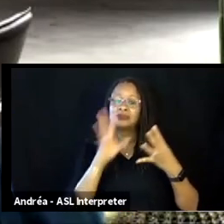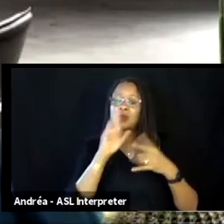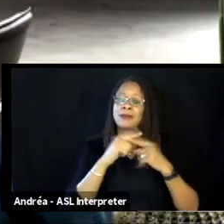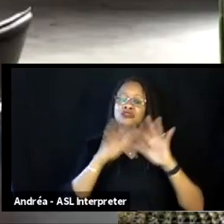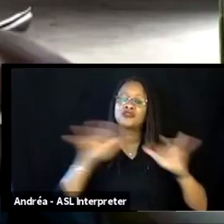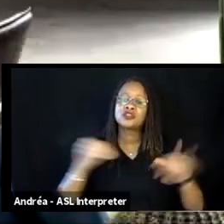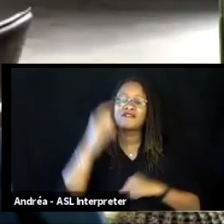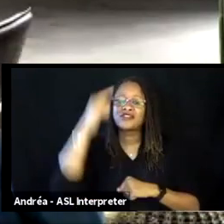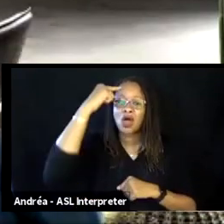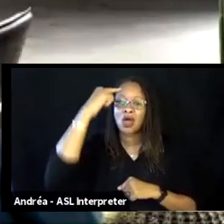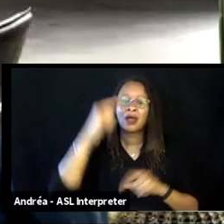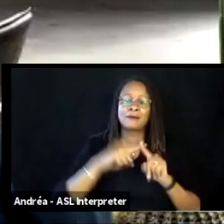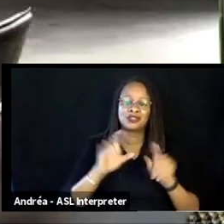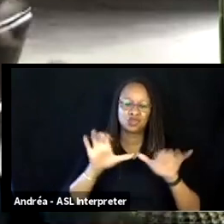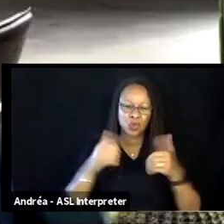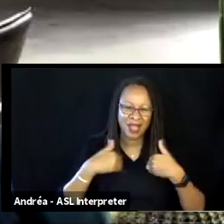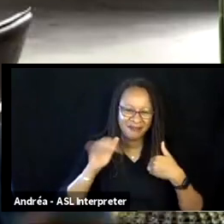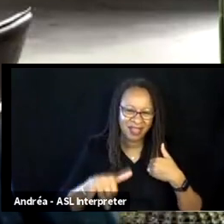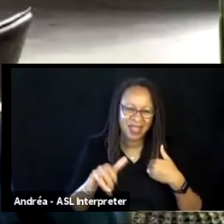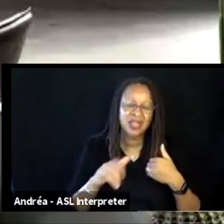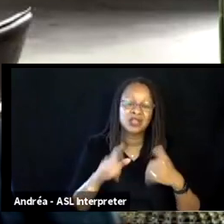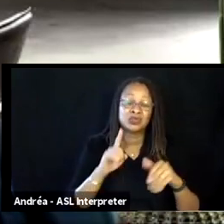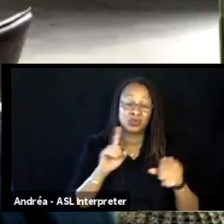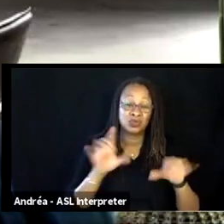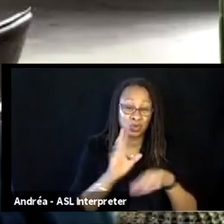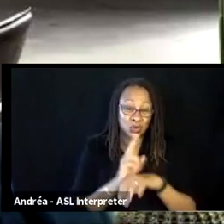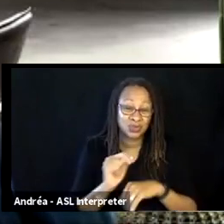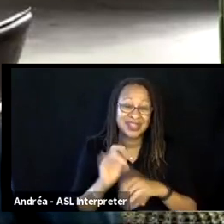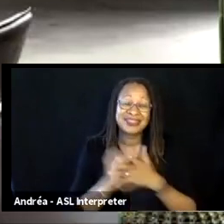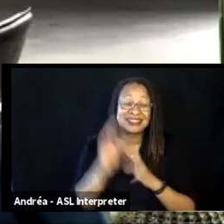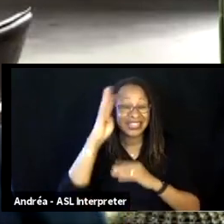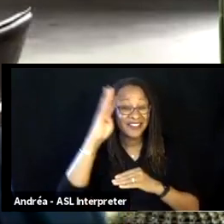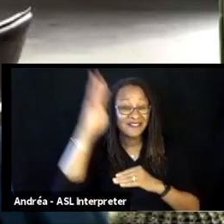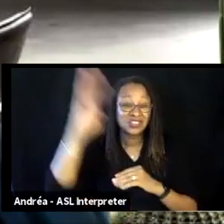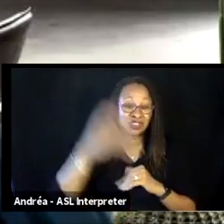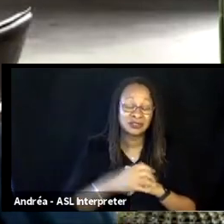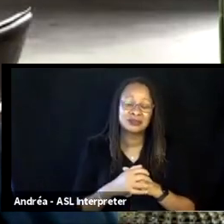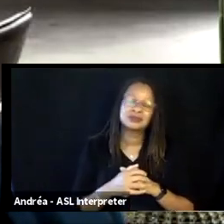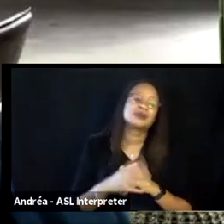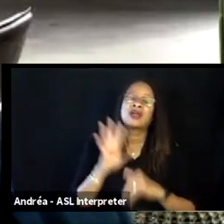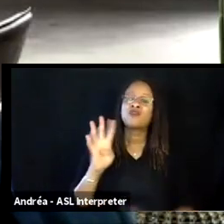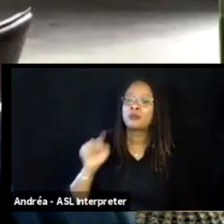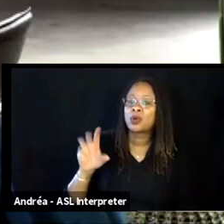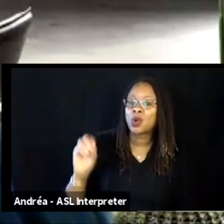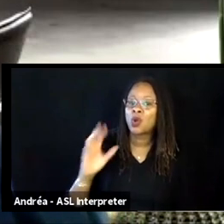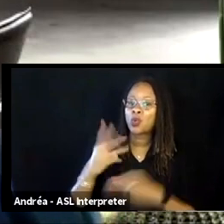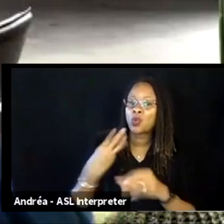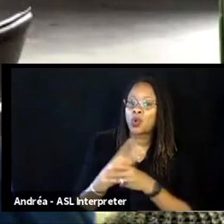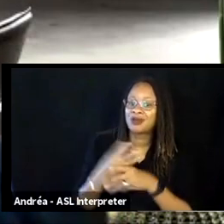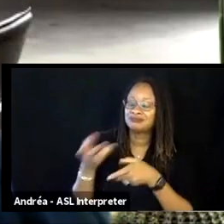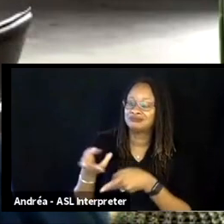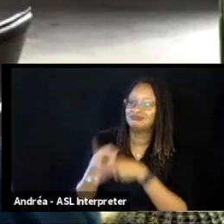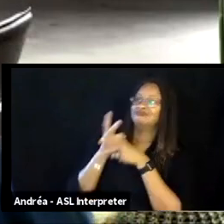thought, but do you really have that, and do you really leverage that? Because that's innovation. The 4.0 world leverages diversity